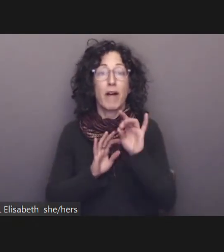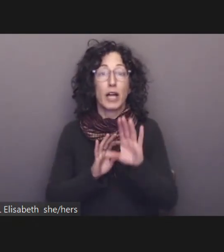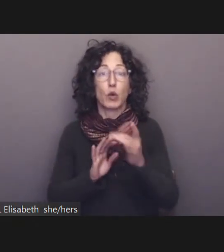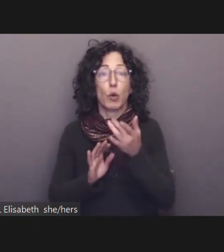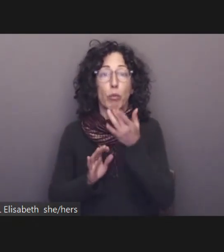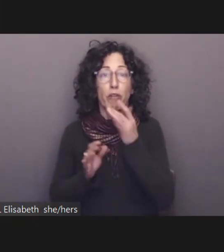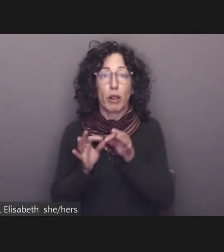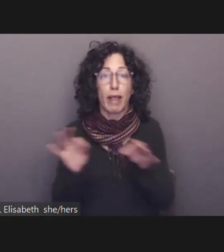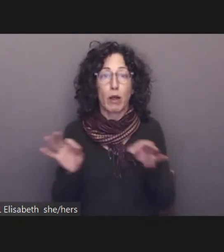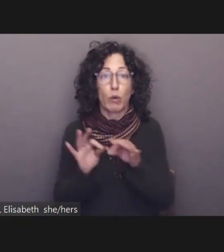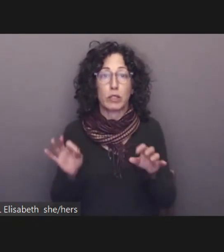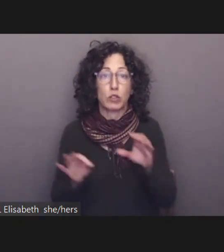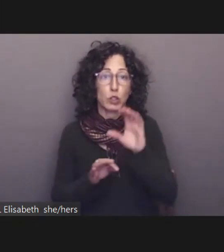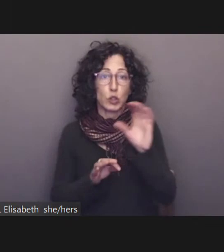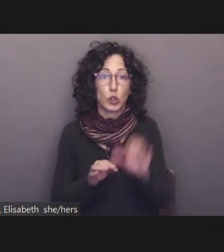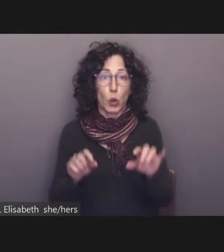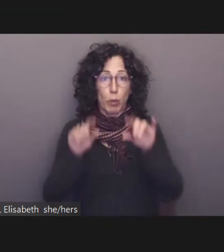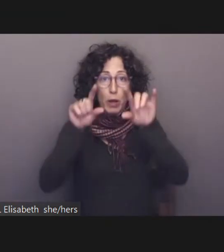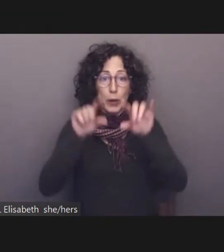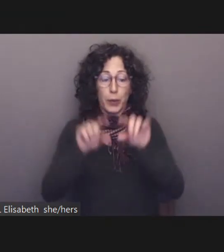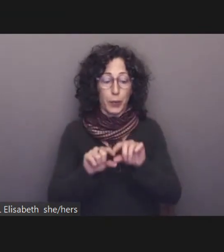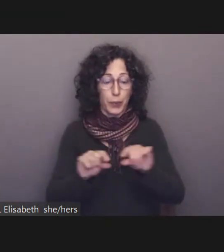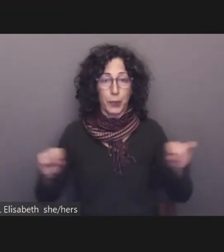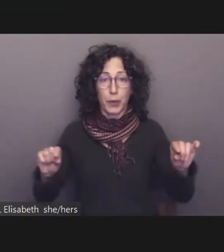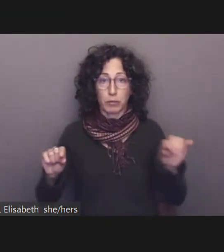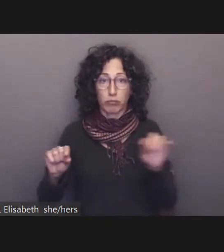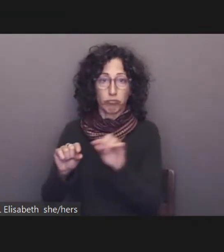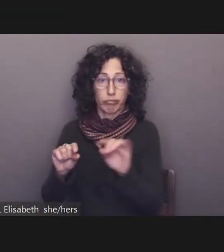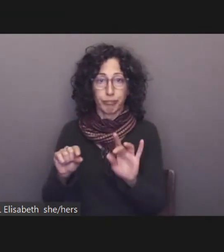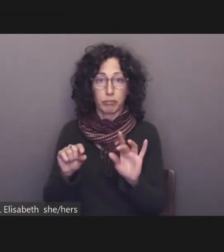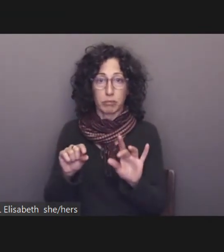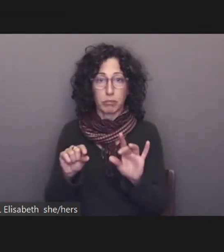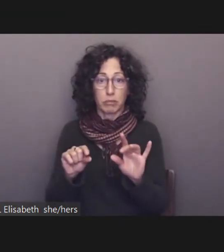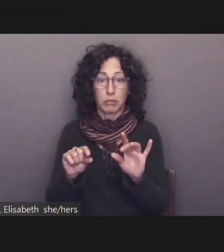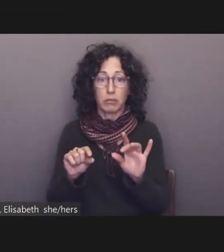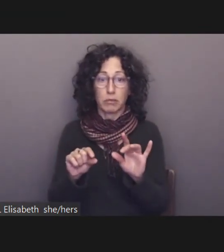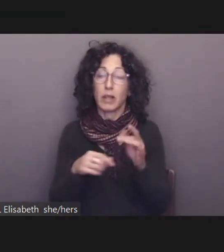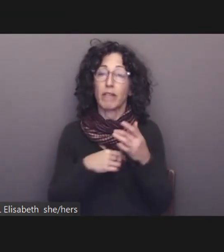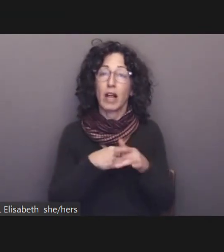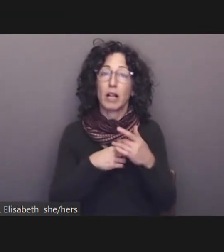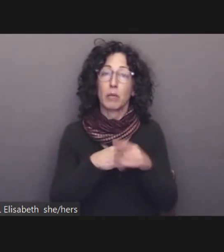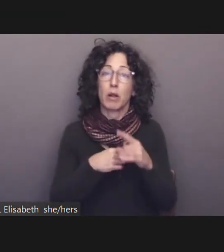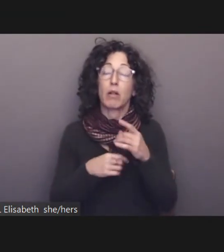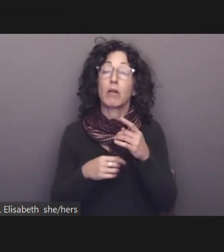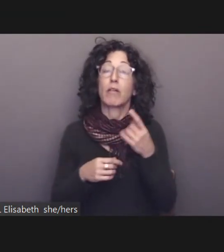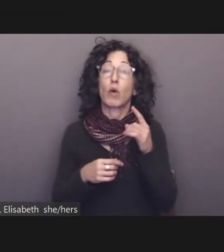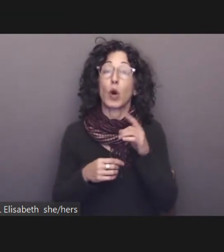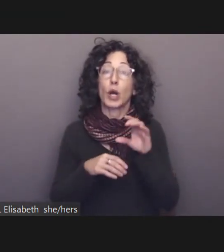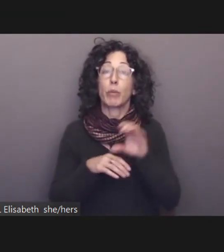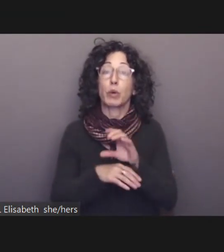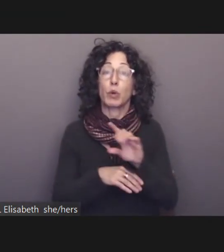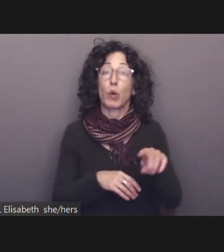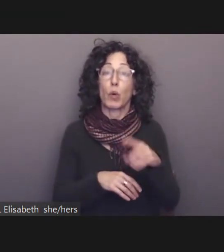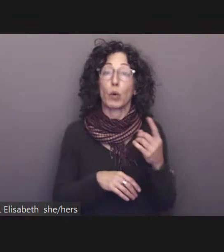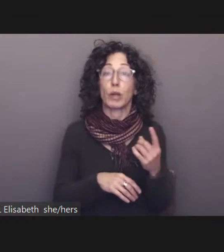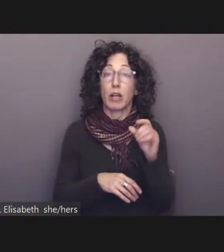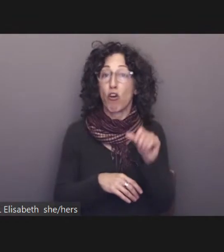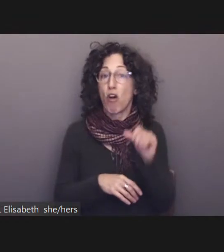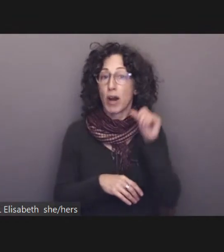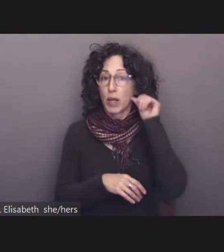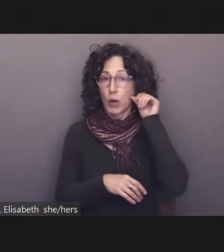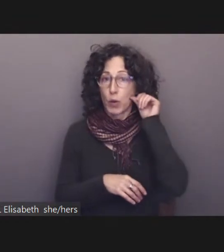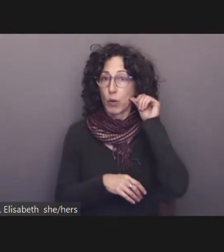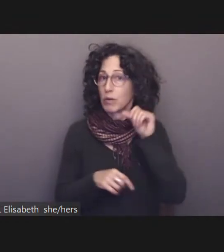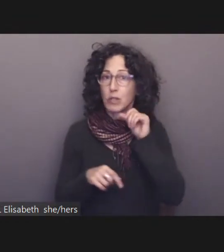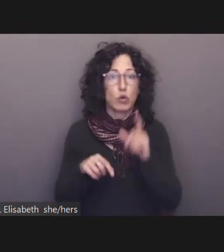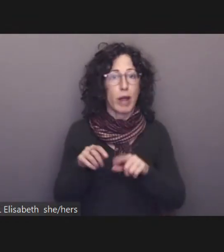Zoom at the bottom of the screen. This feature is available through computer only, audio only, not by calling